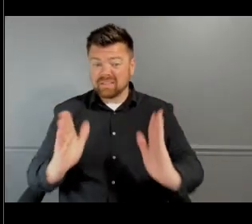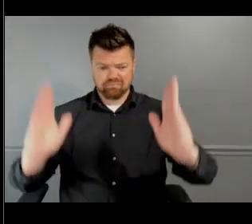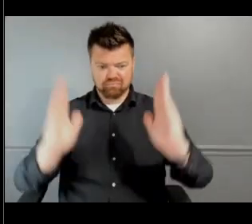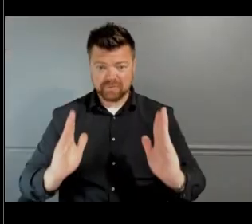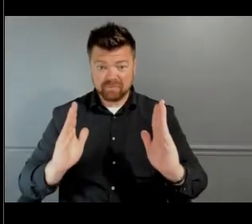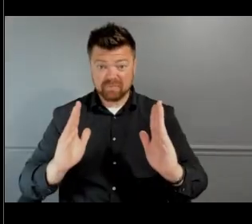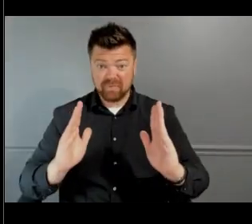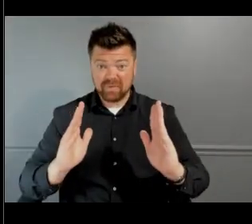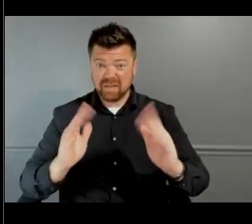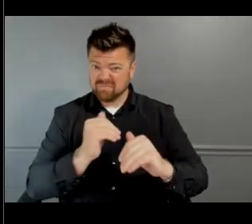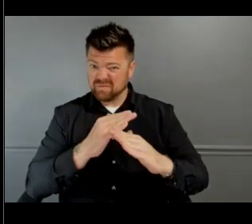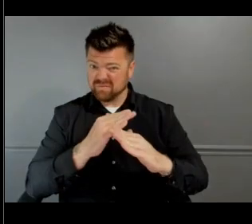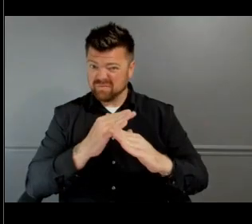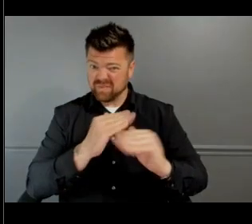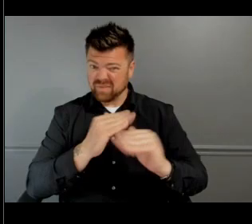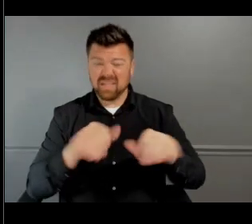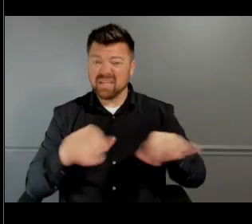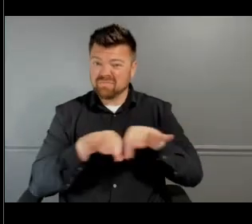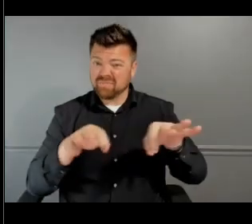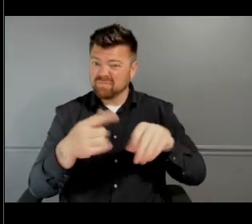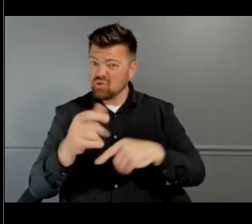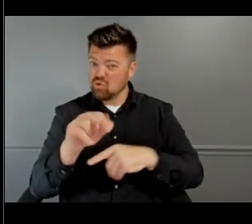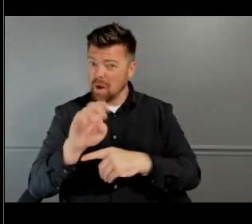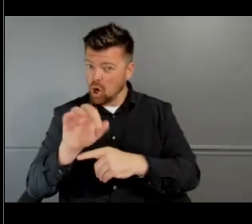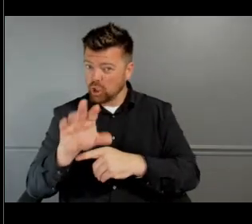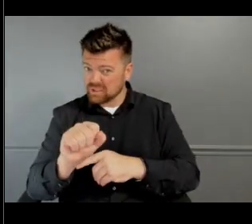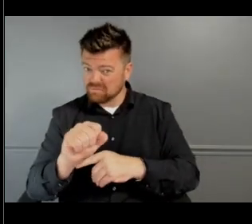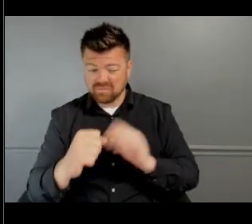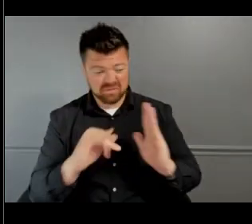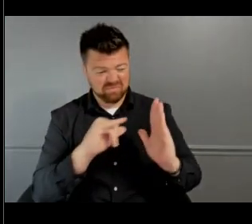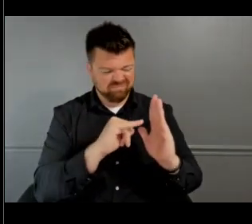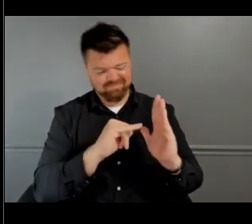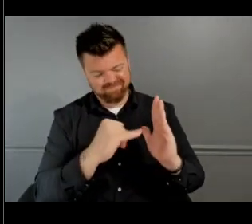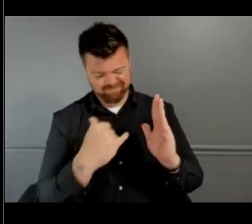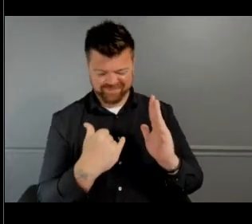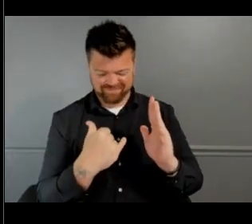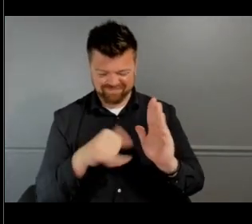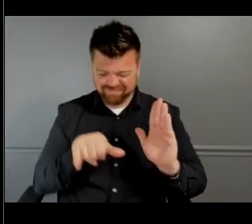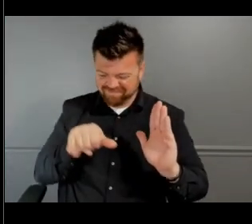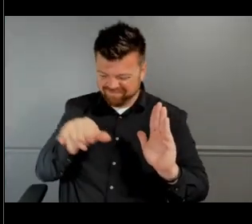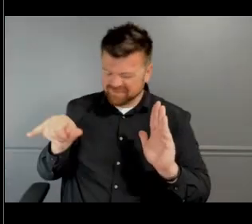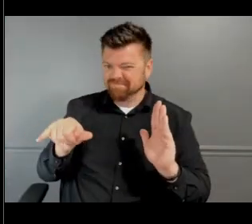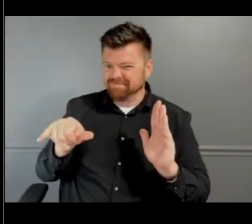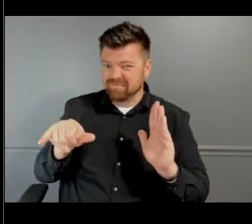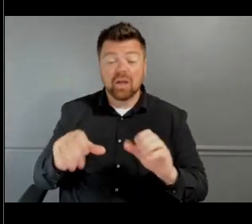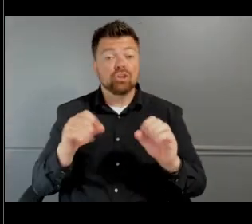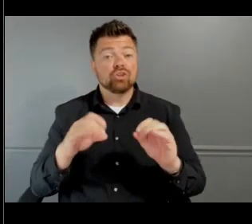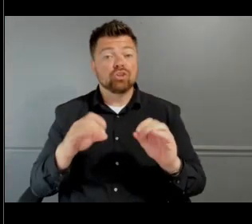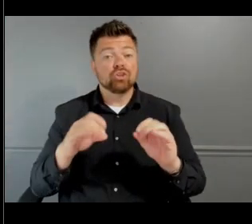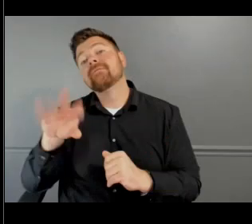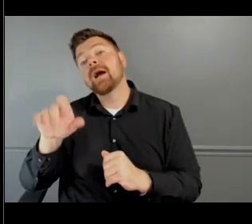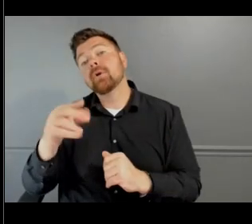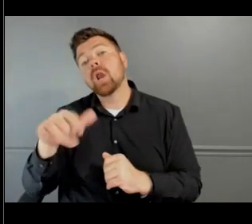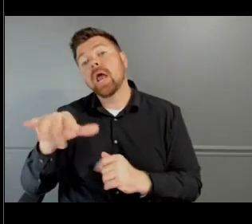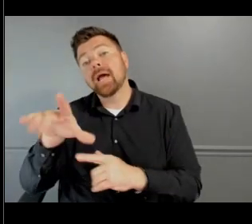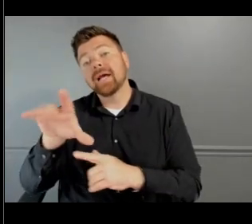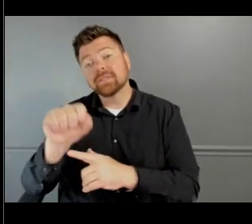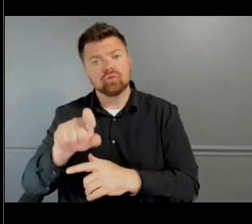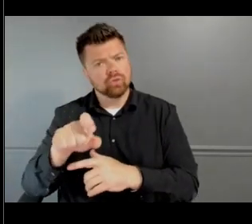these reasons, fiberglass bathing and shower modules should be specified